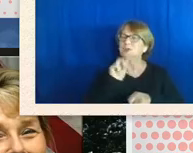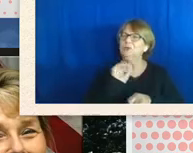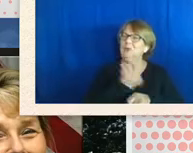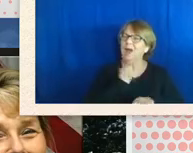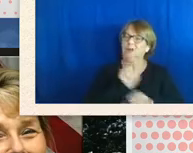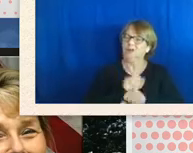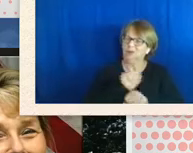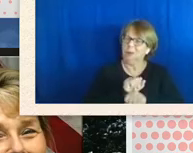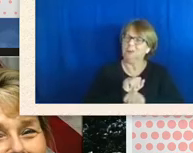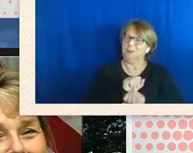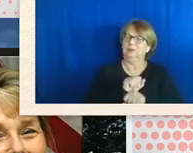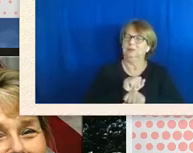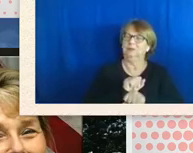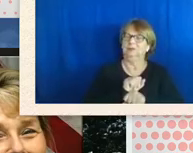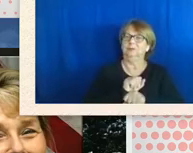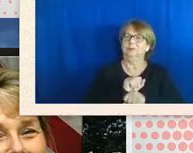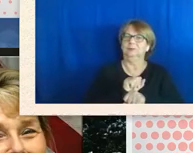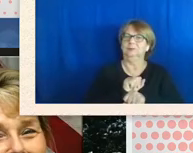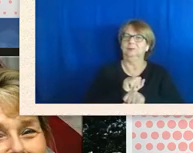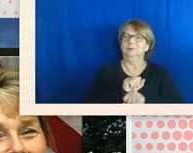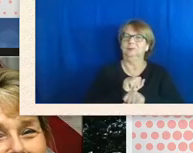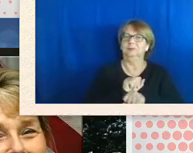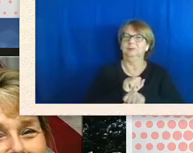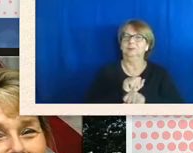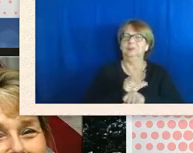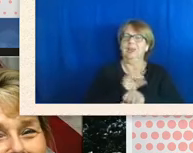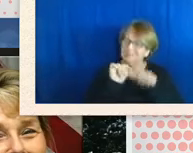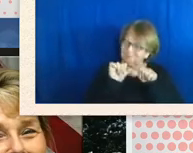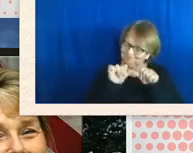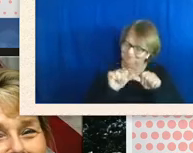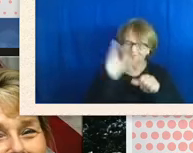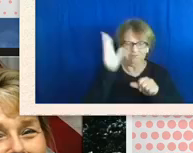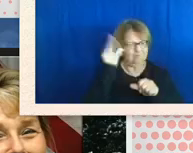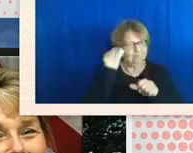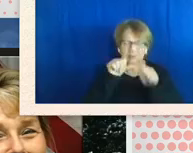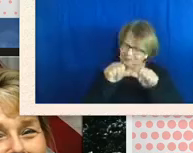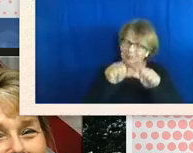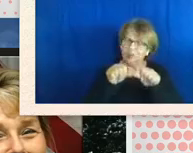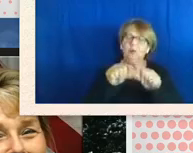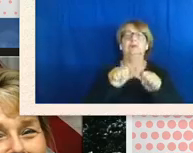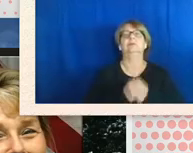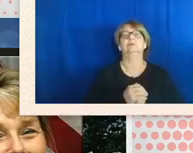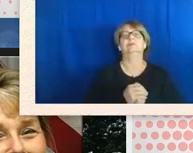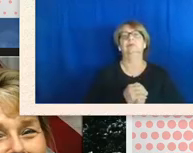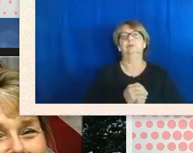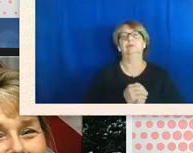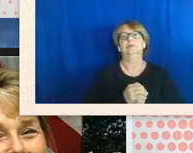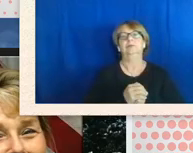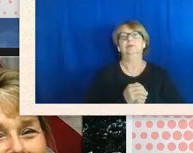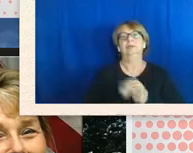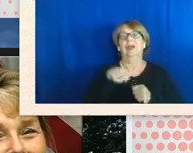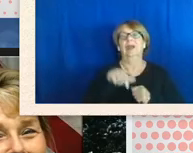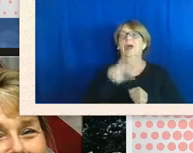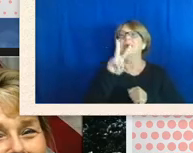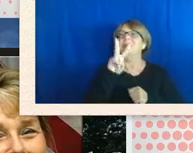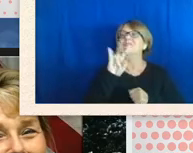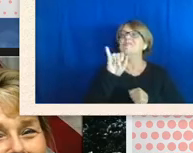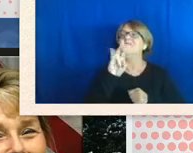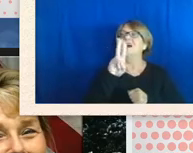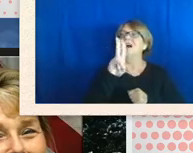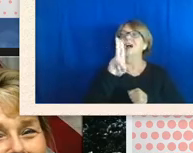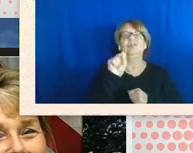and stay the course. Stay the course. This virus is not